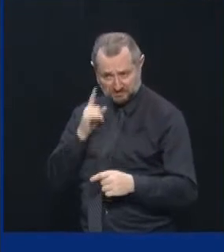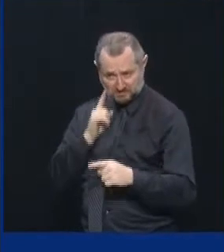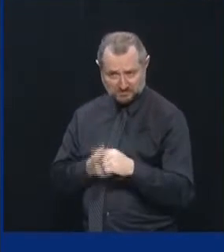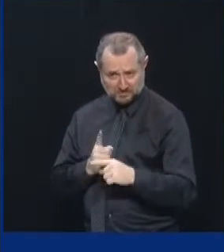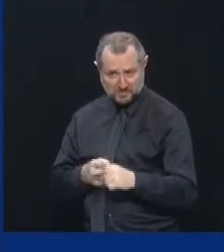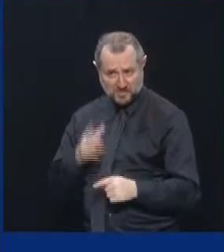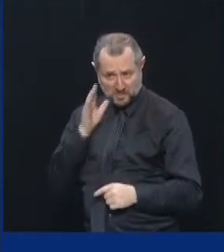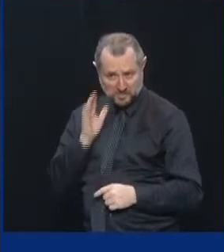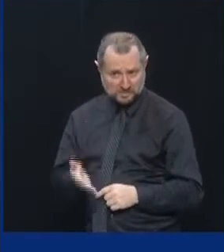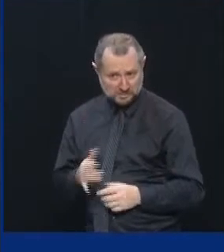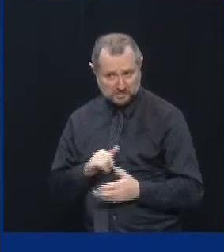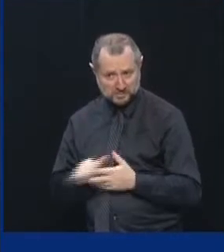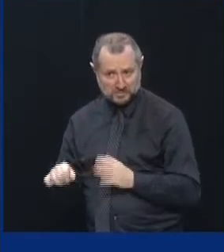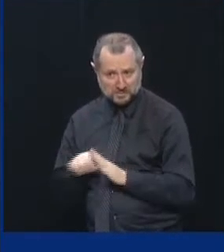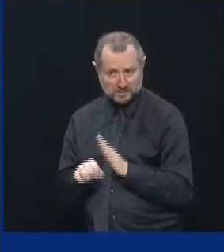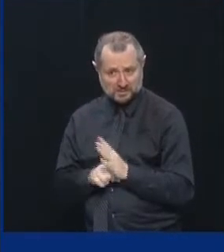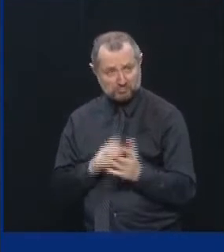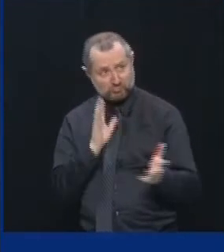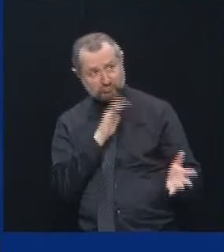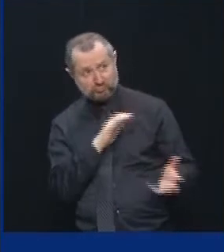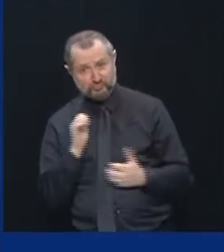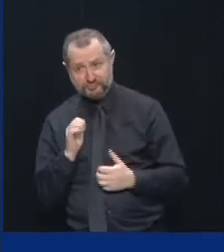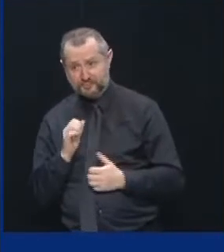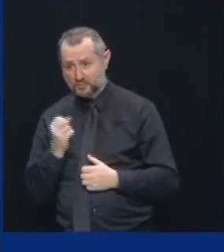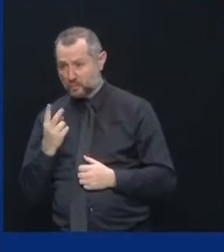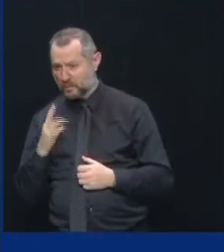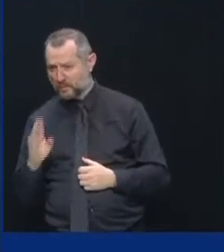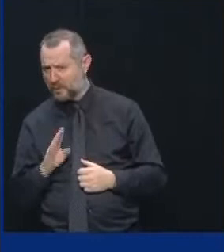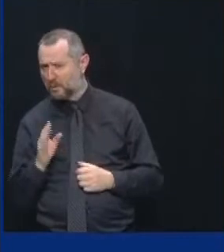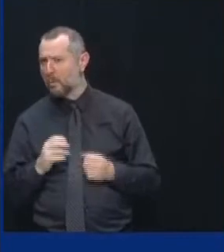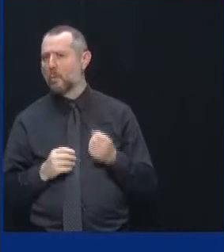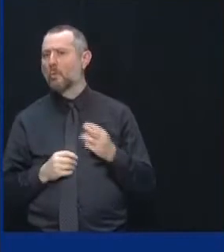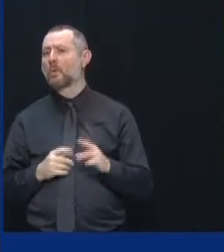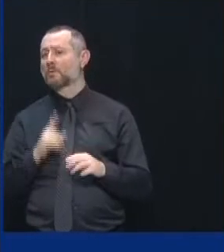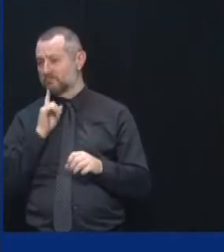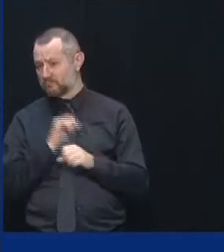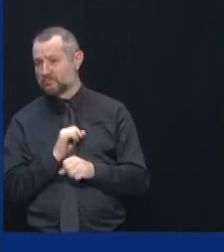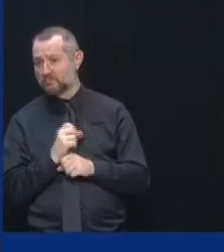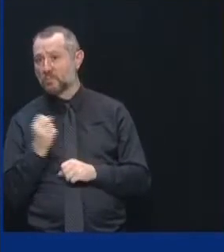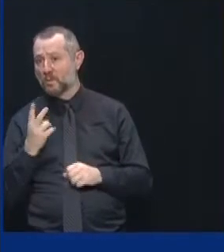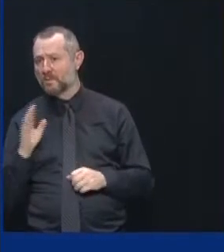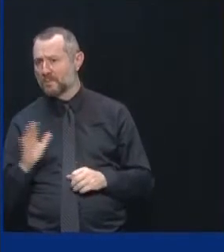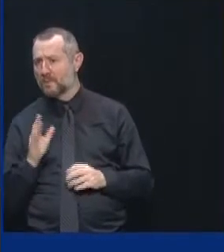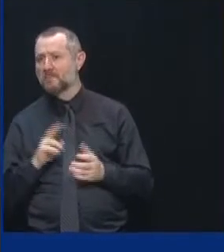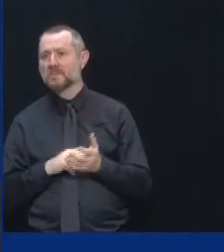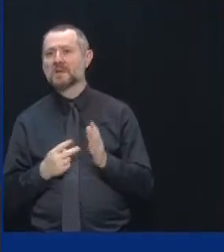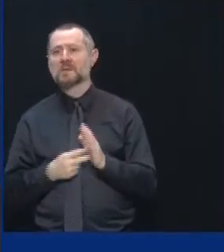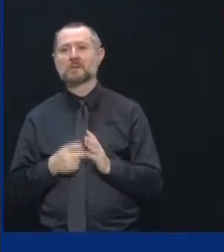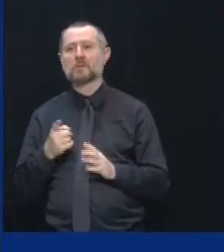money? And if it does, are tax increases off the table for you?